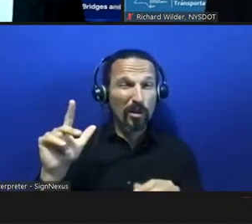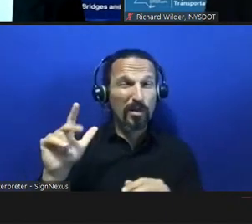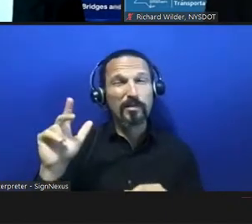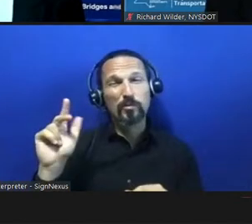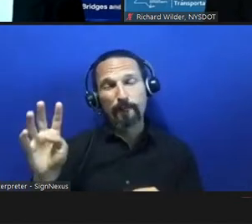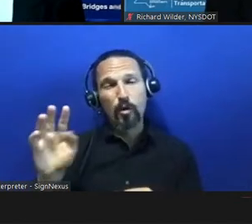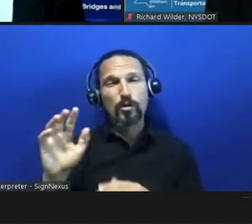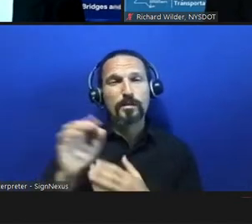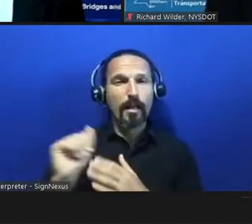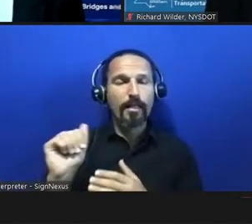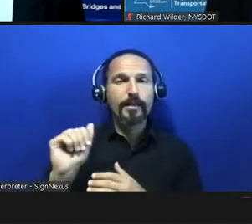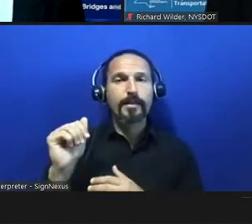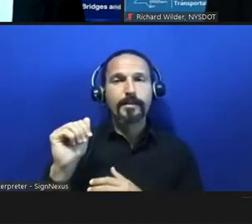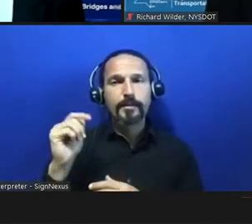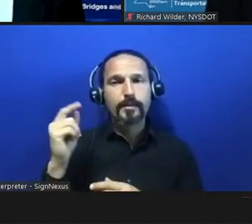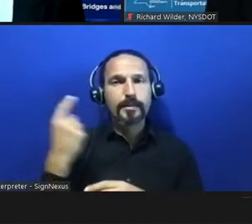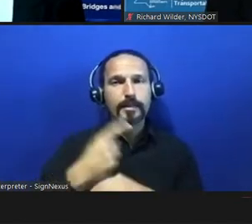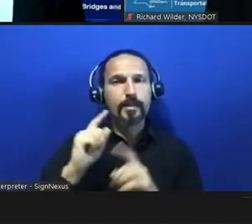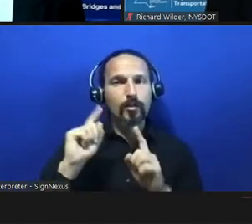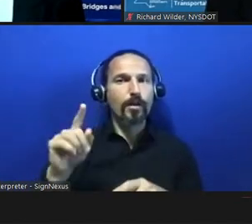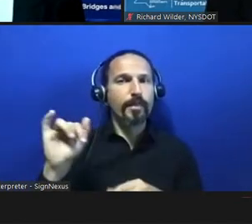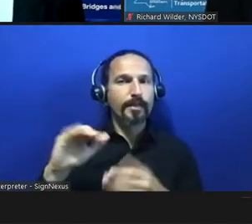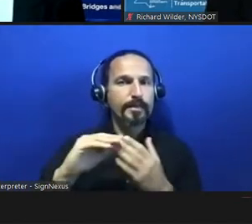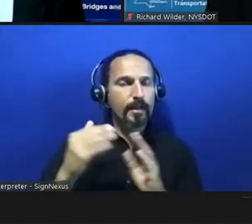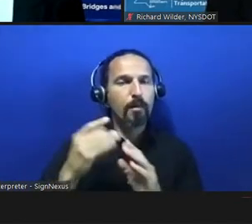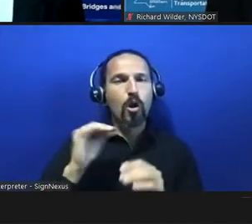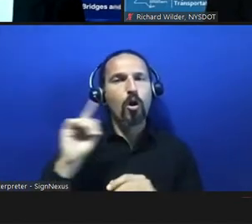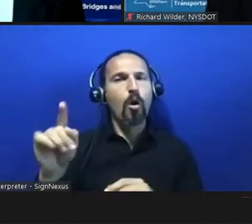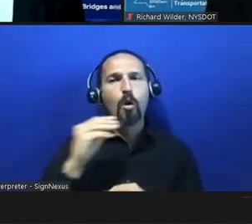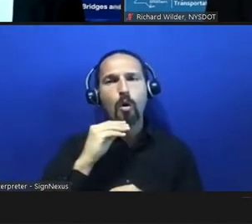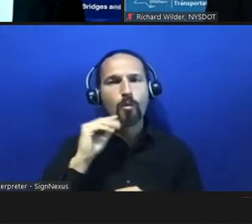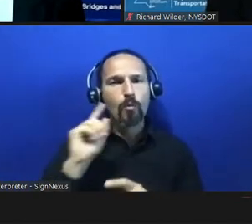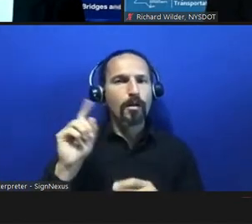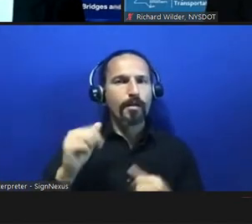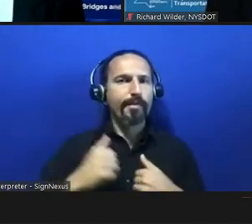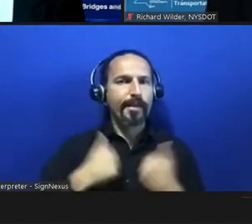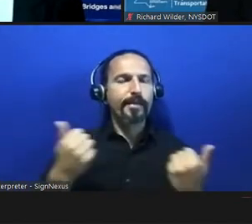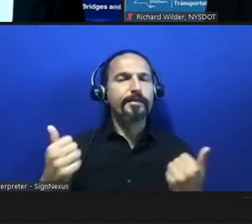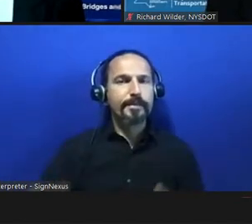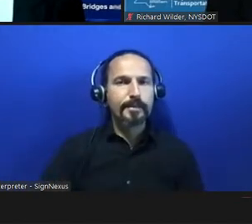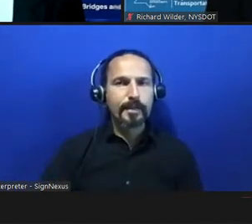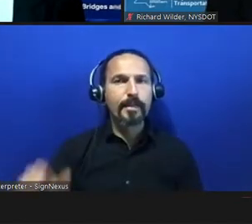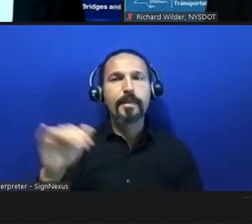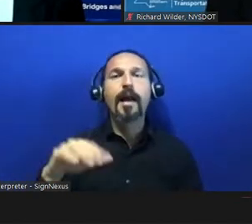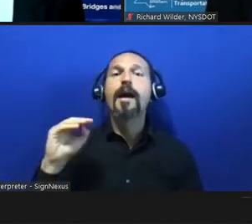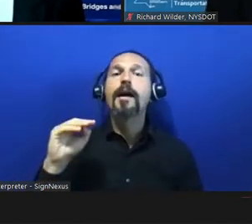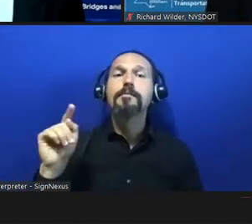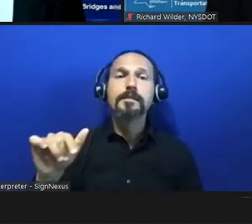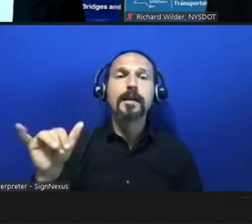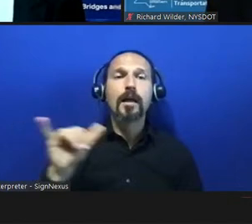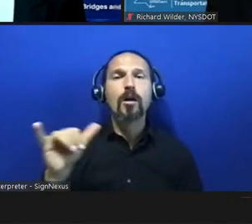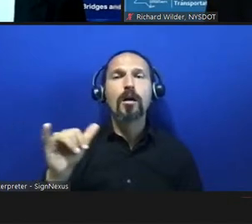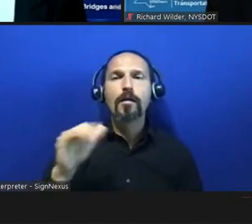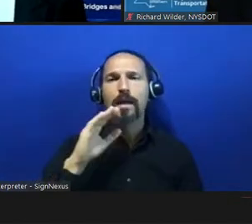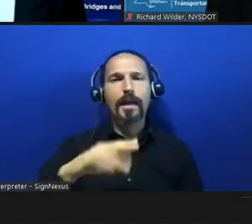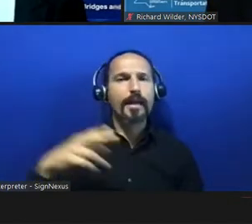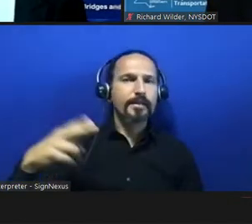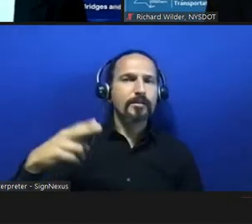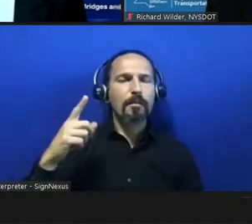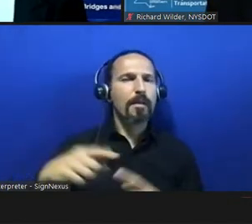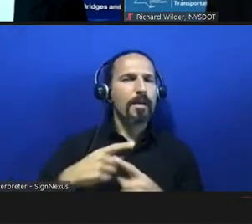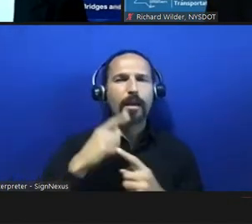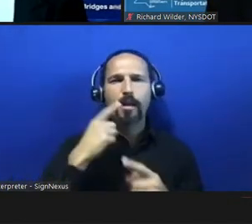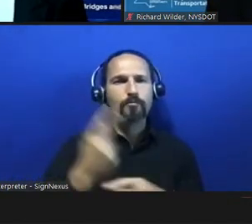a day just to come into the city or just to go home where we live um the MTA also has a very bad history of